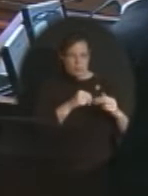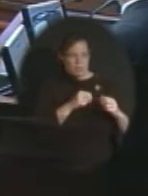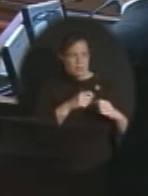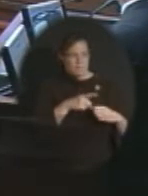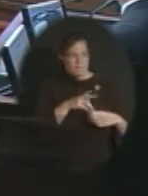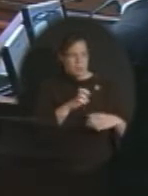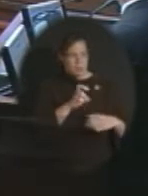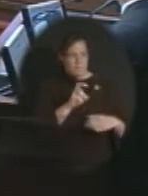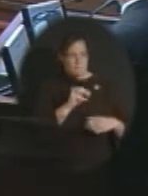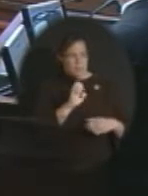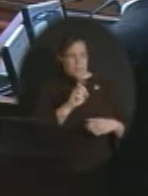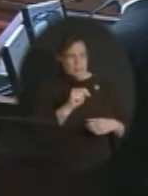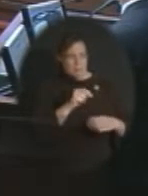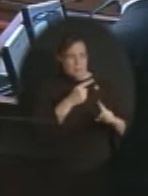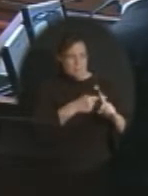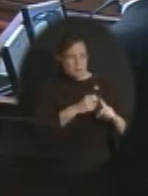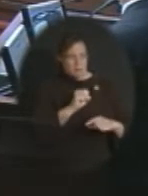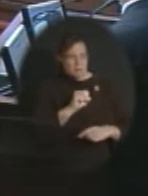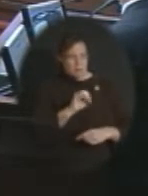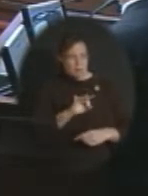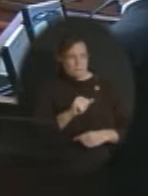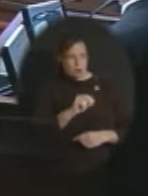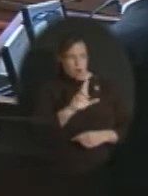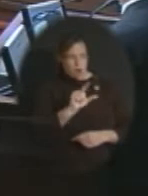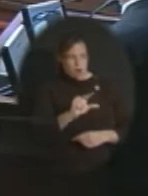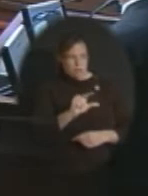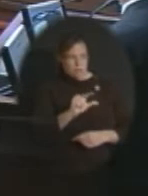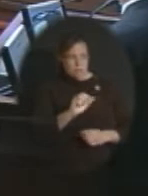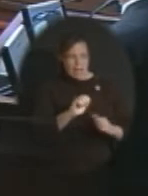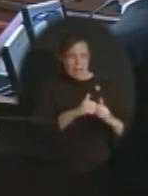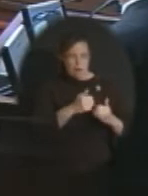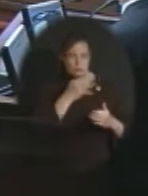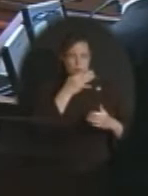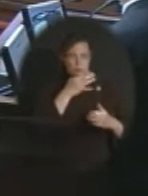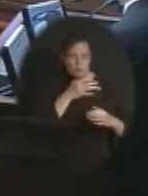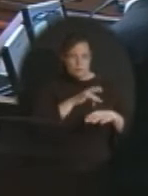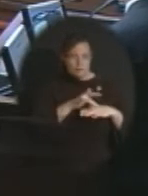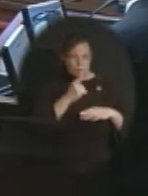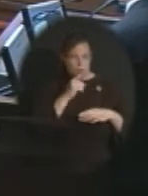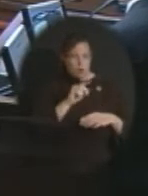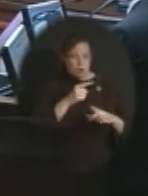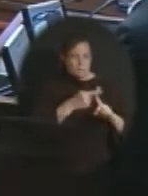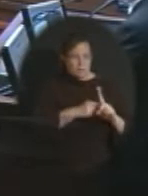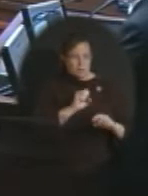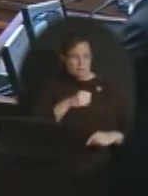month of August. And how soon are they available then for September?